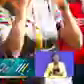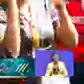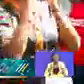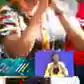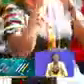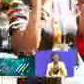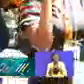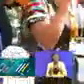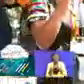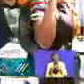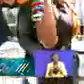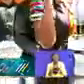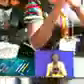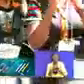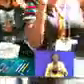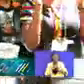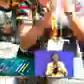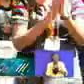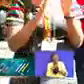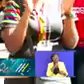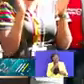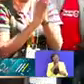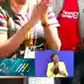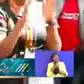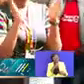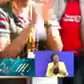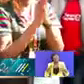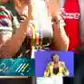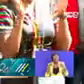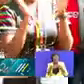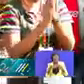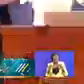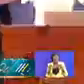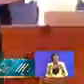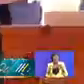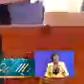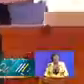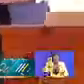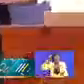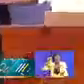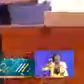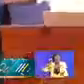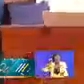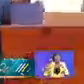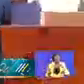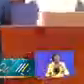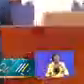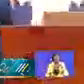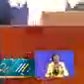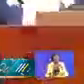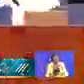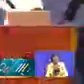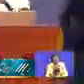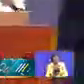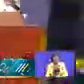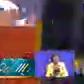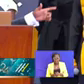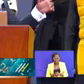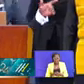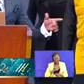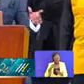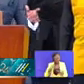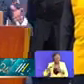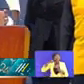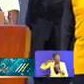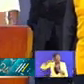still need that radical Spirit but let it be now be directed for the gospel when